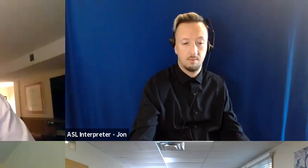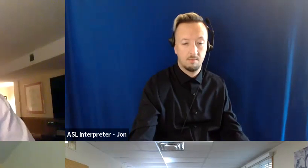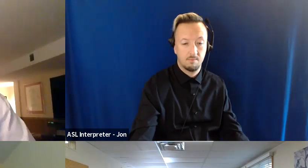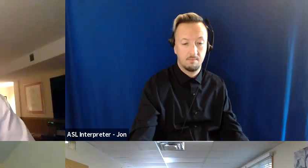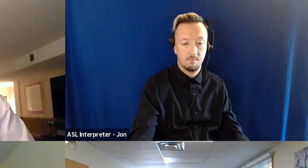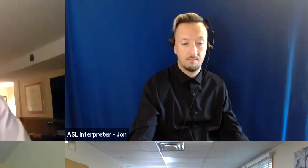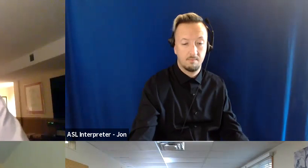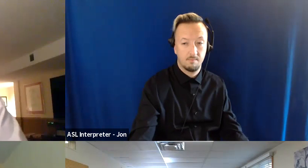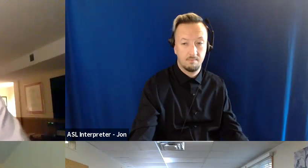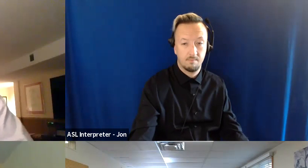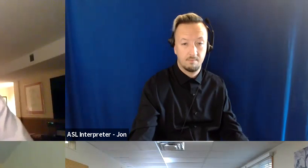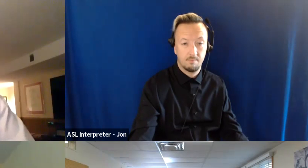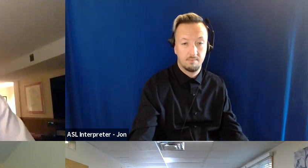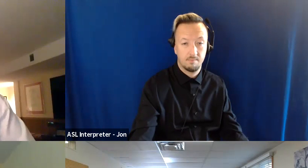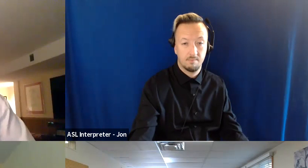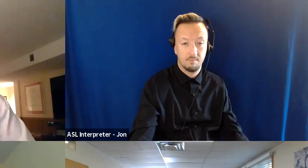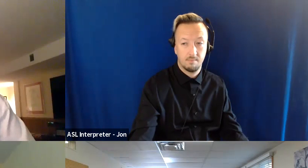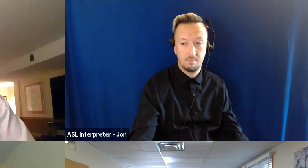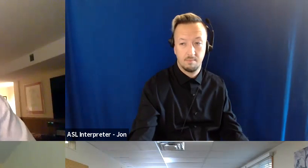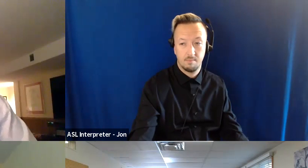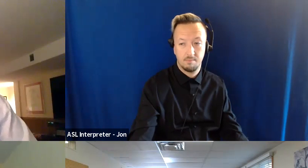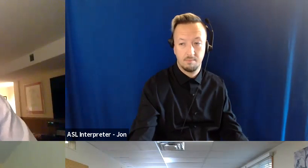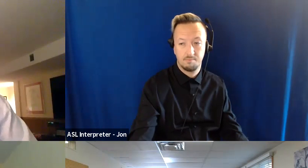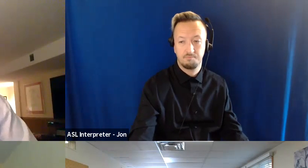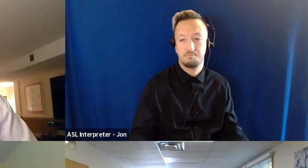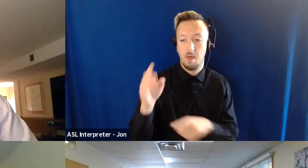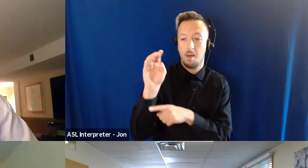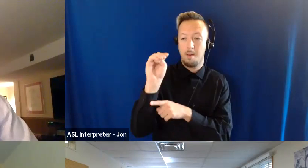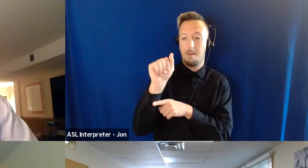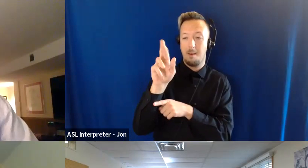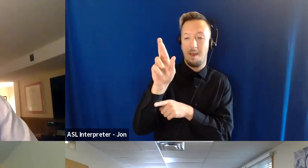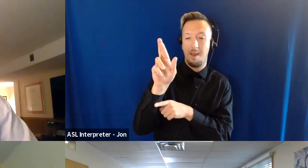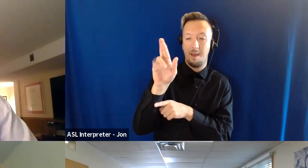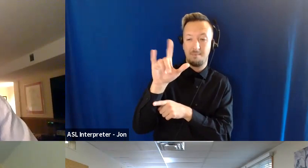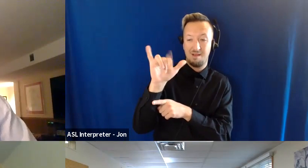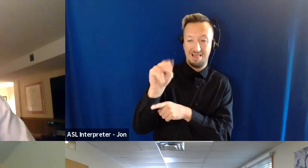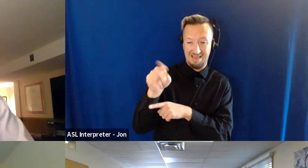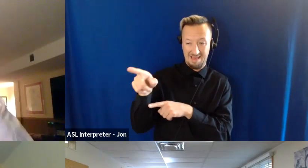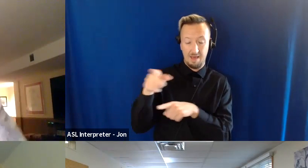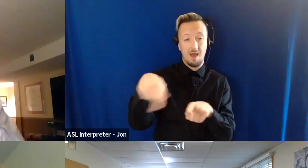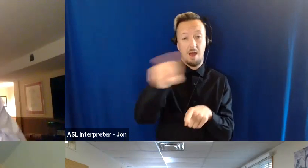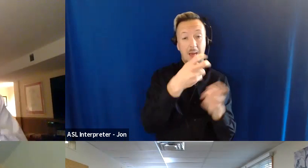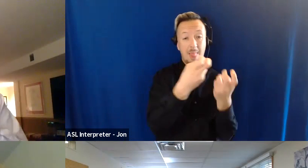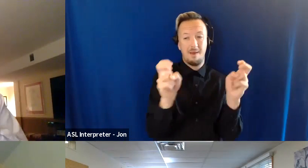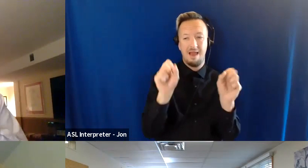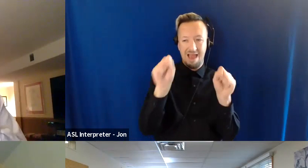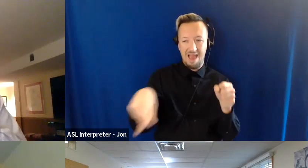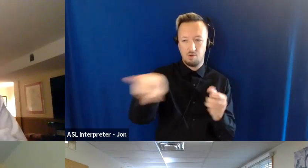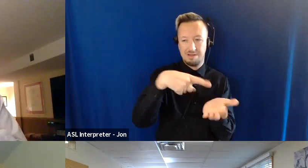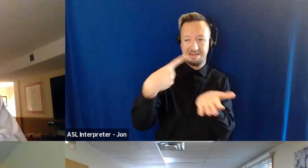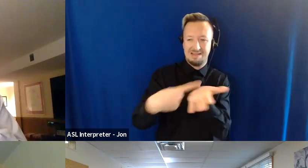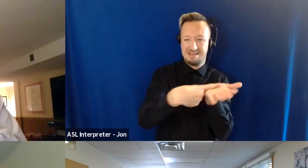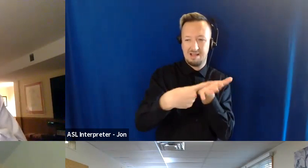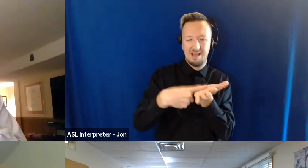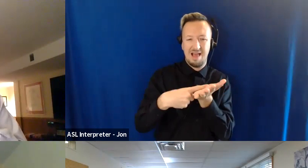Yeah, so one of the questions is from Marilyn, and she asks, can the panel talk about how the